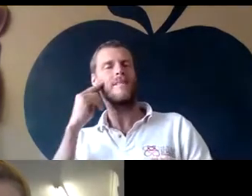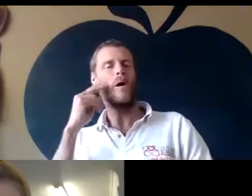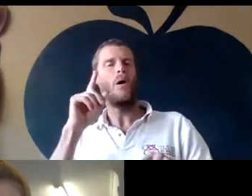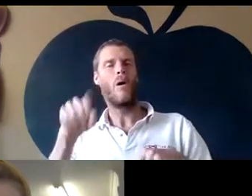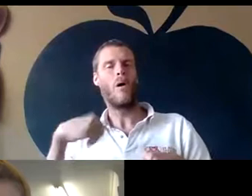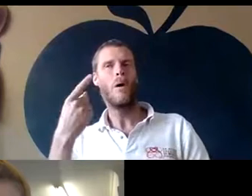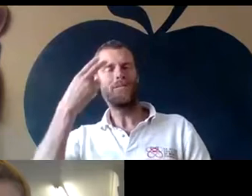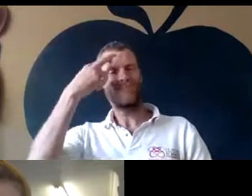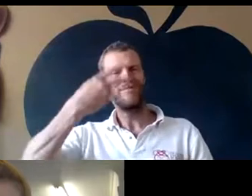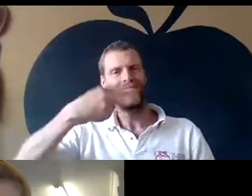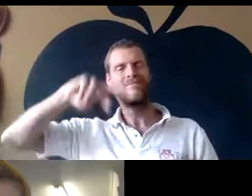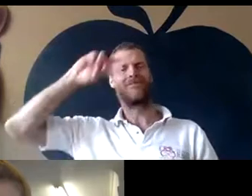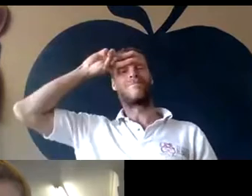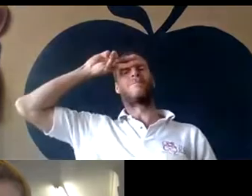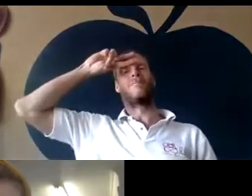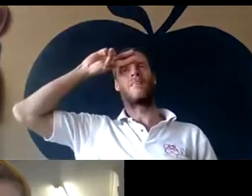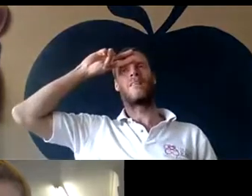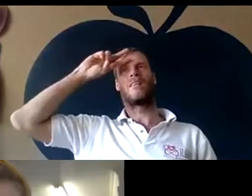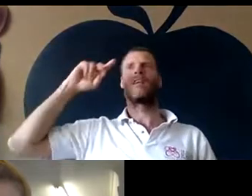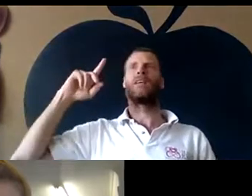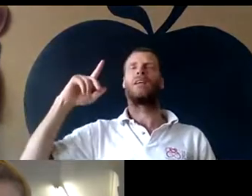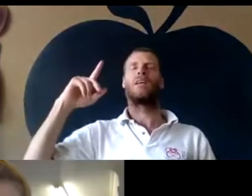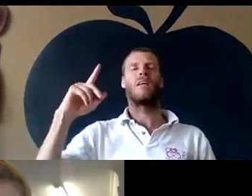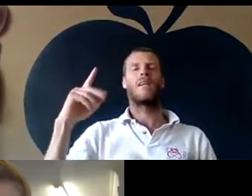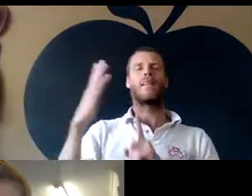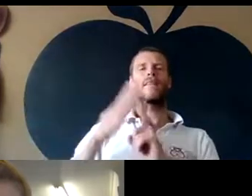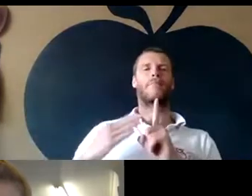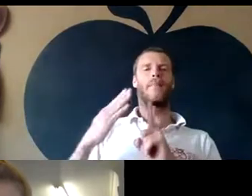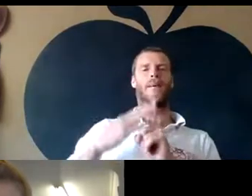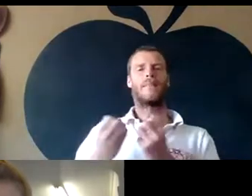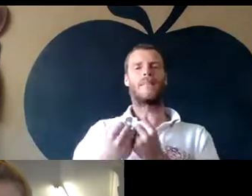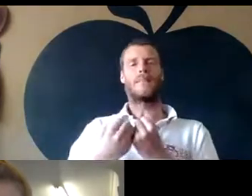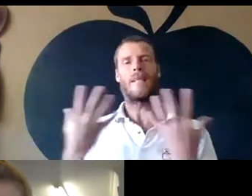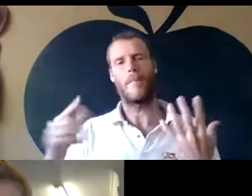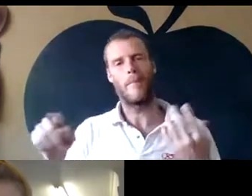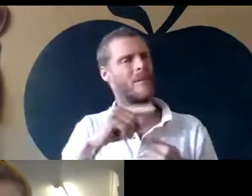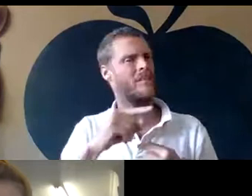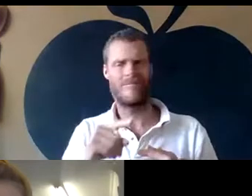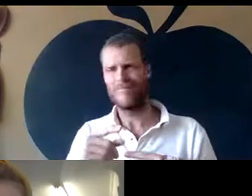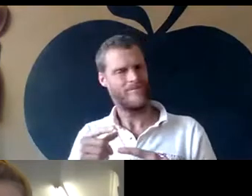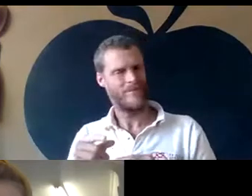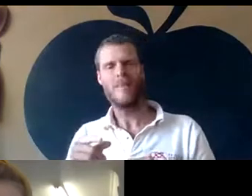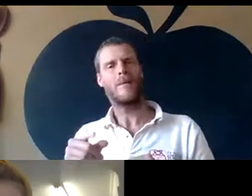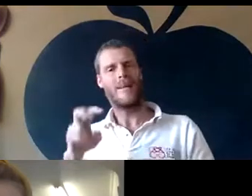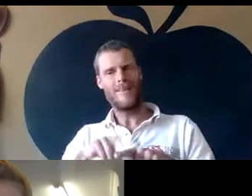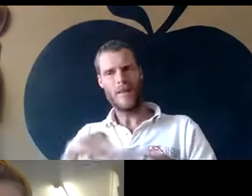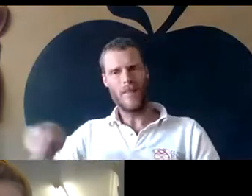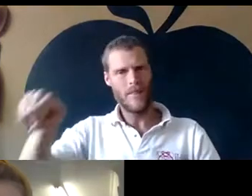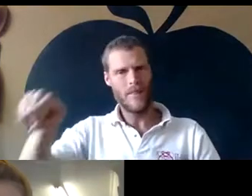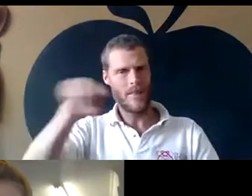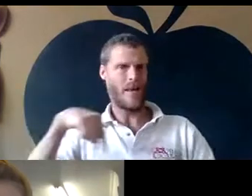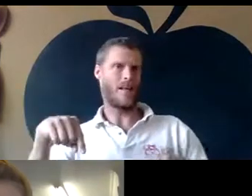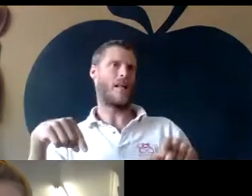It is important, you know, because it's changing the mindsets. You know, a lot of people